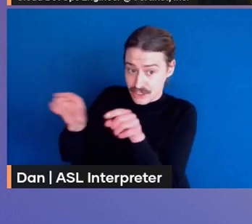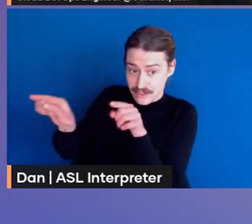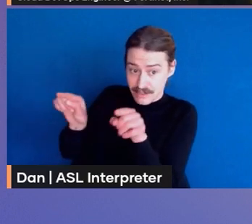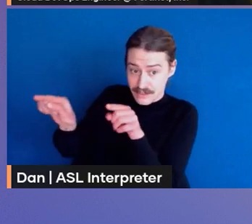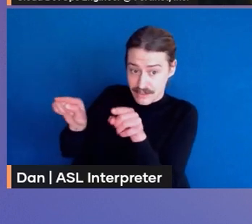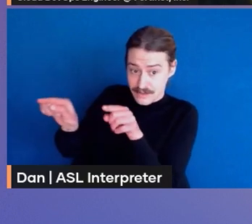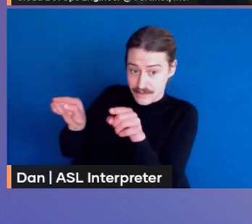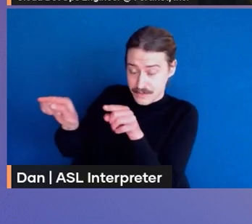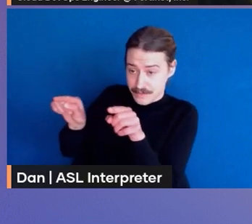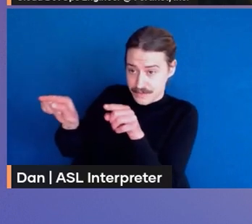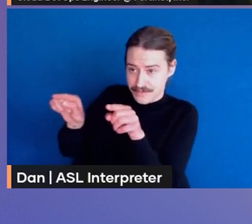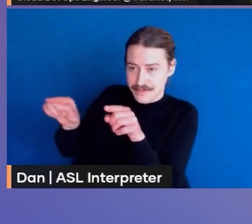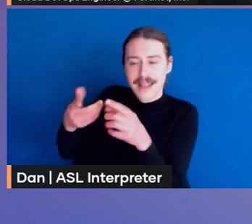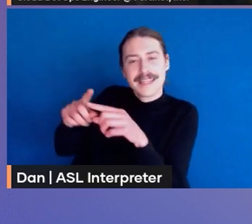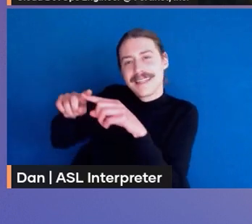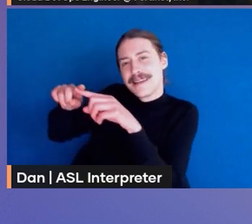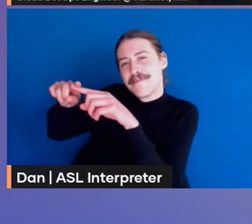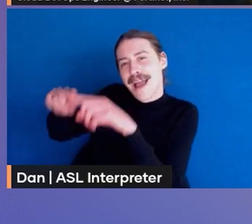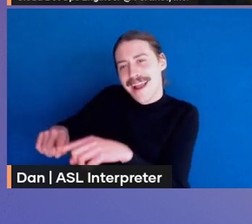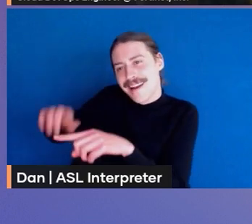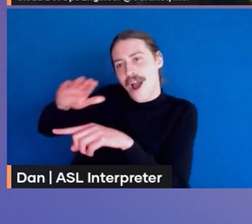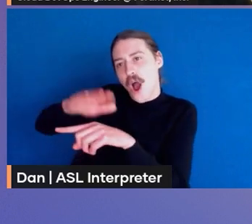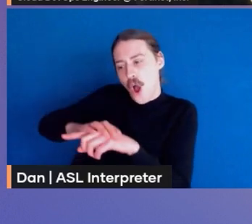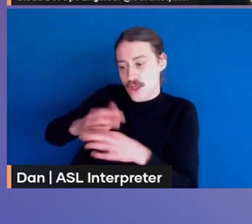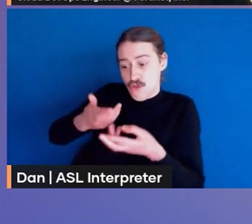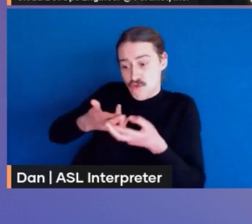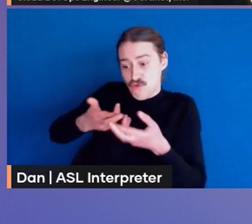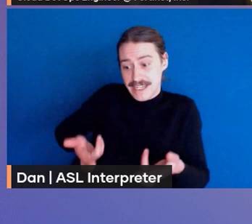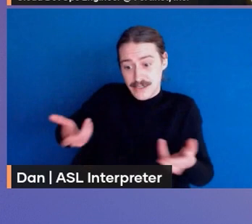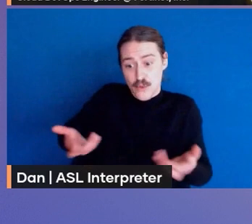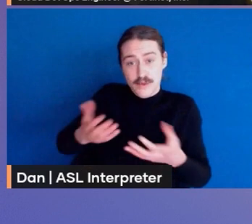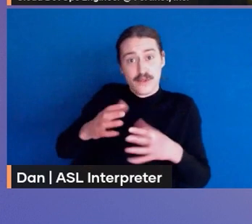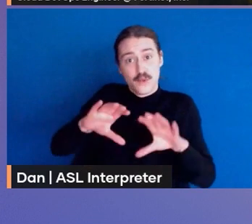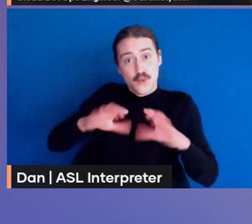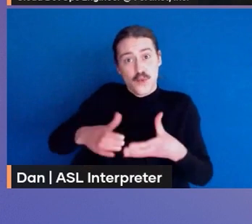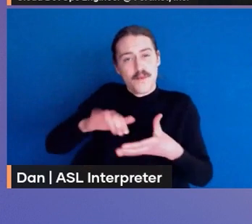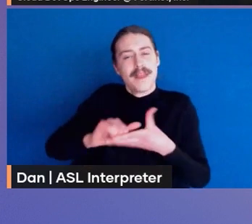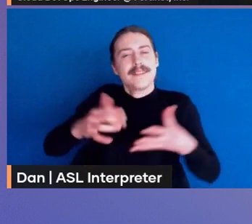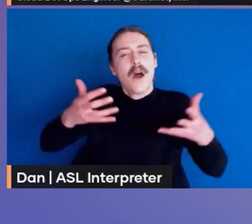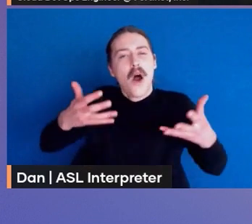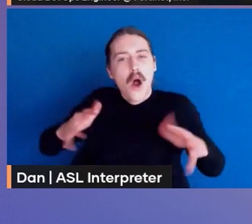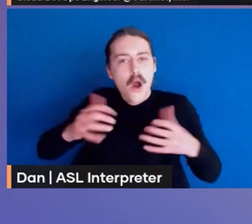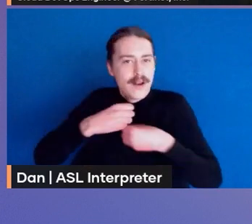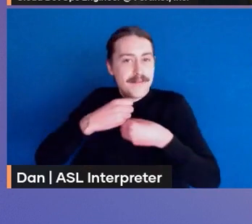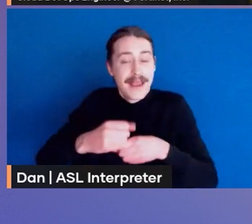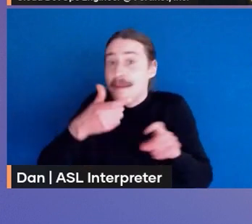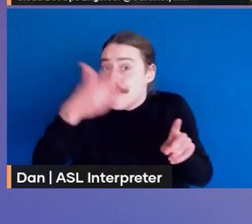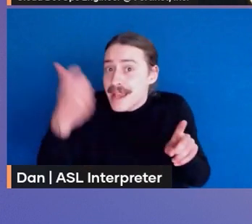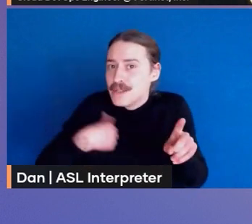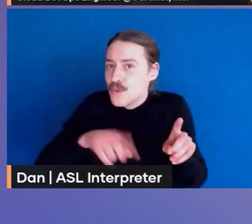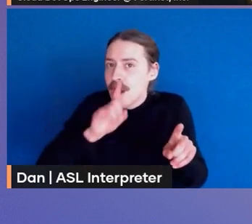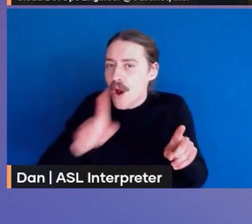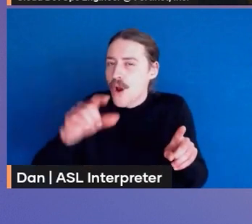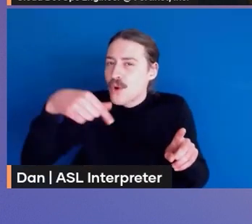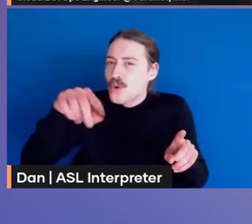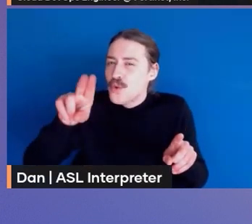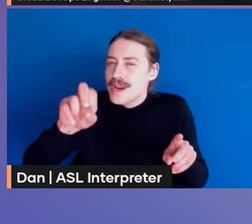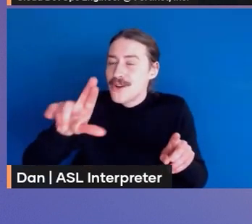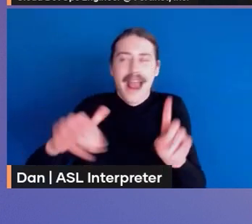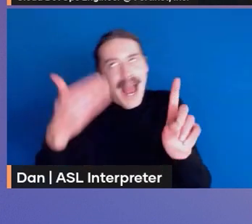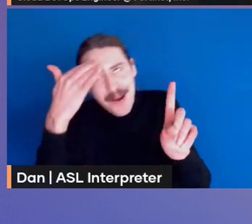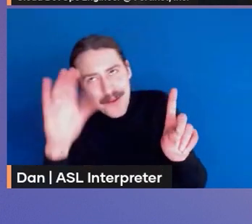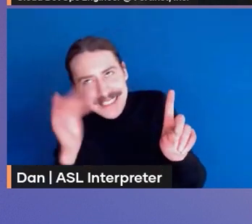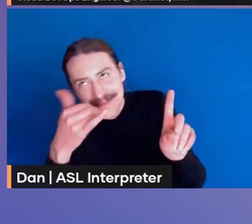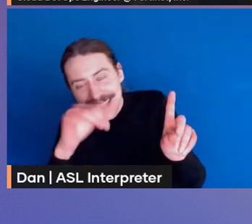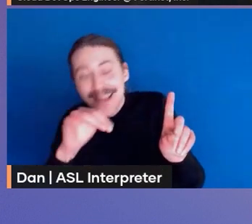dependent upon the resource group already being created, because we're querying, and I know this seems silly because I'm putting